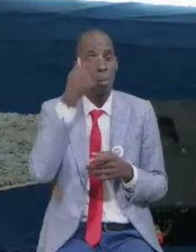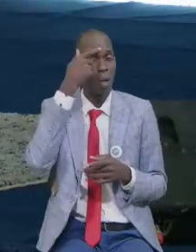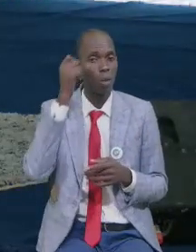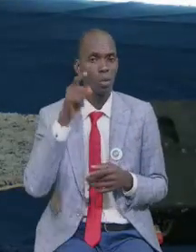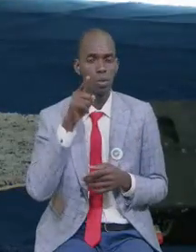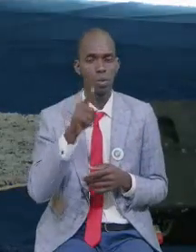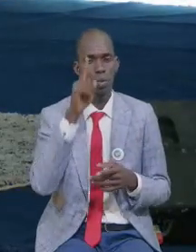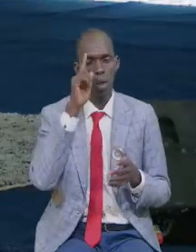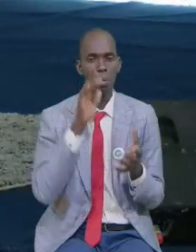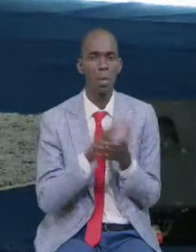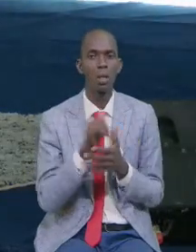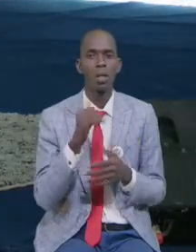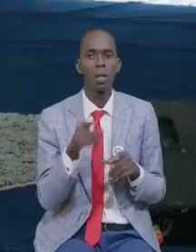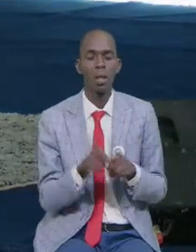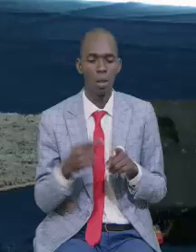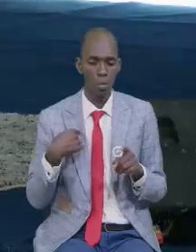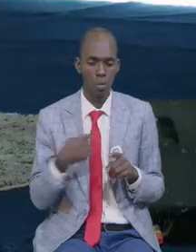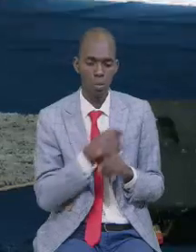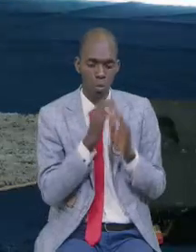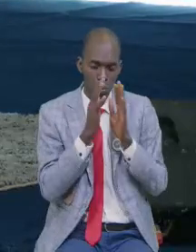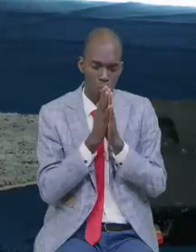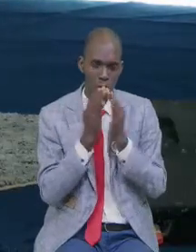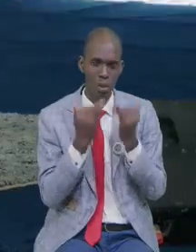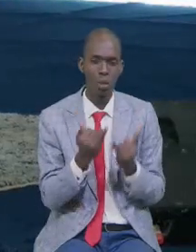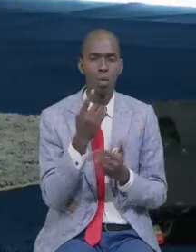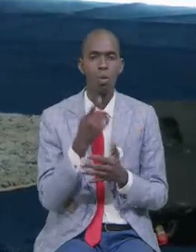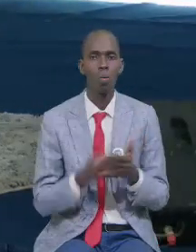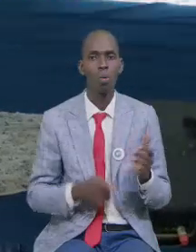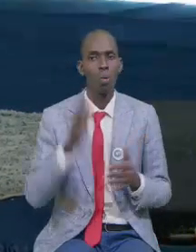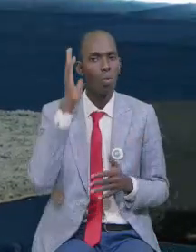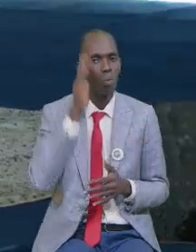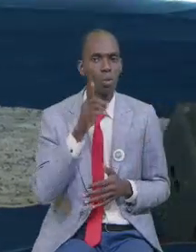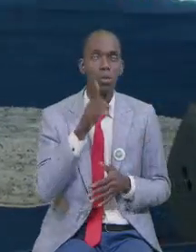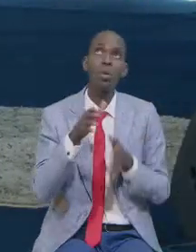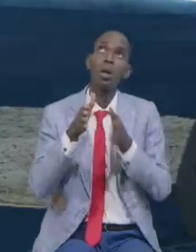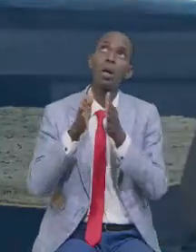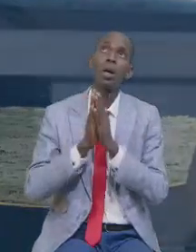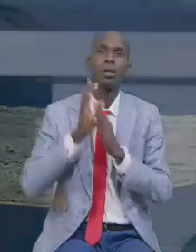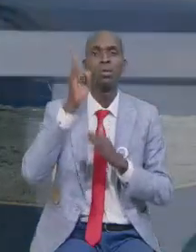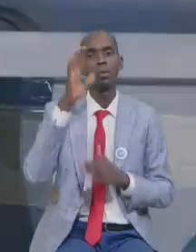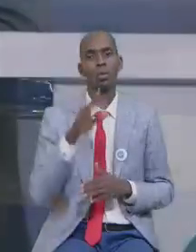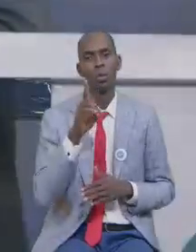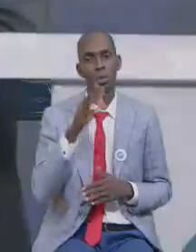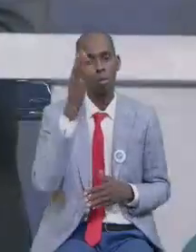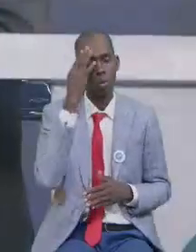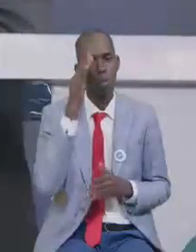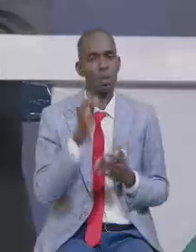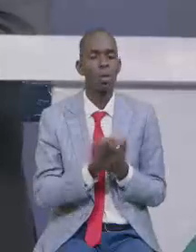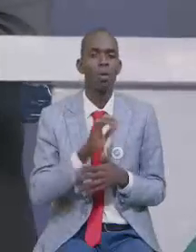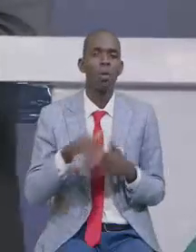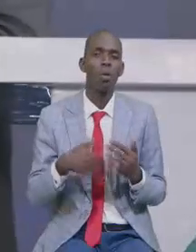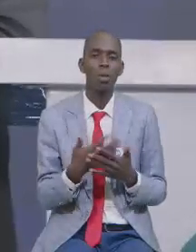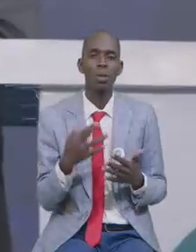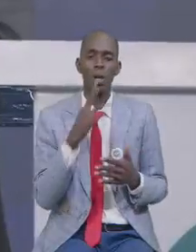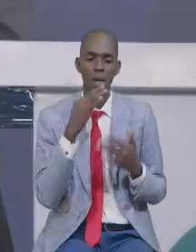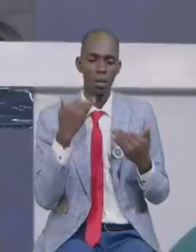believe. As we pray now, what will you ask God? You know that all things are not possible with